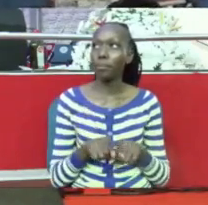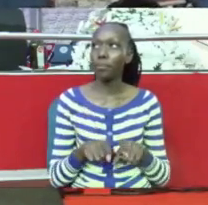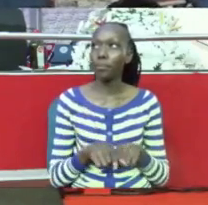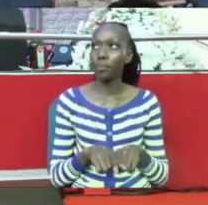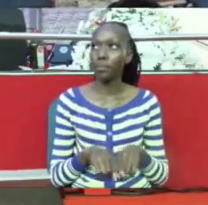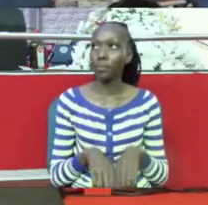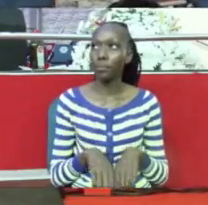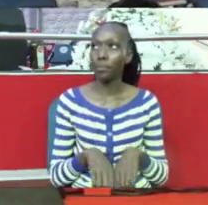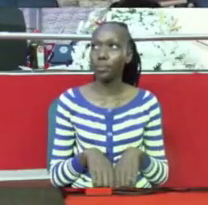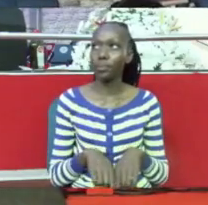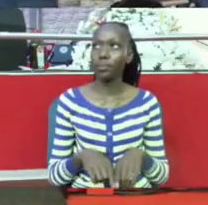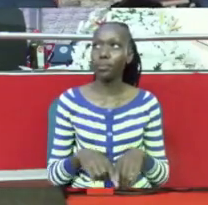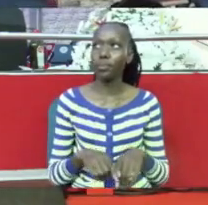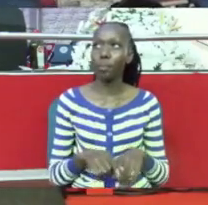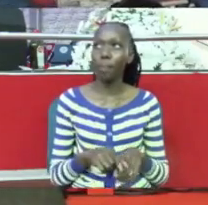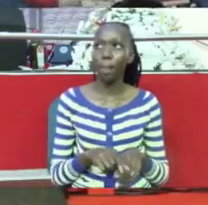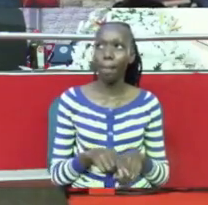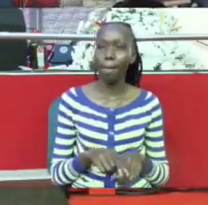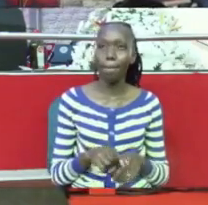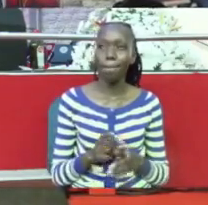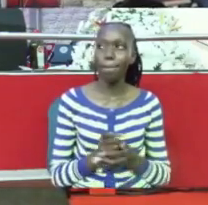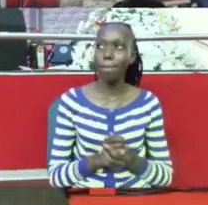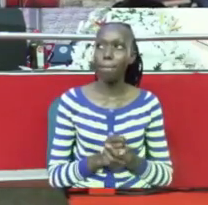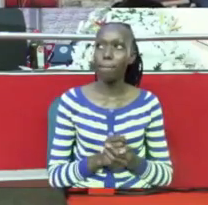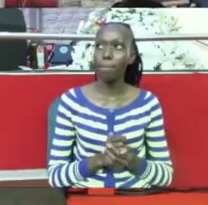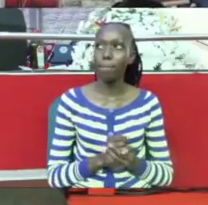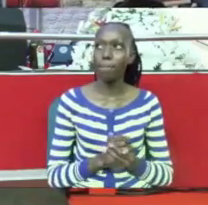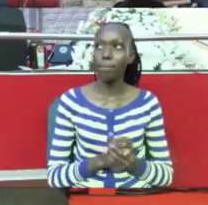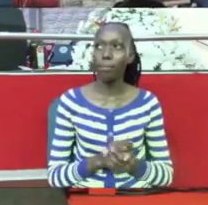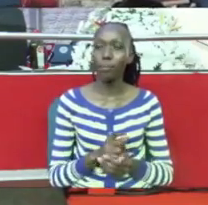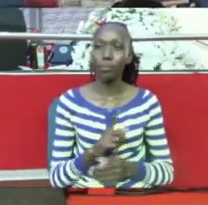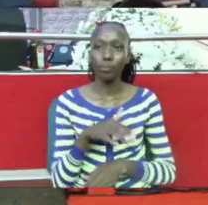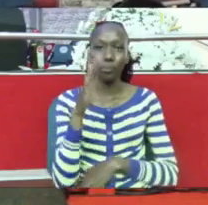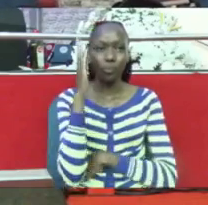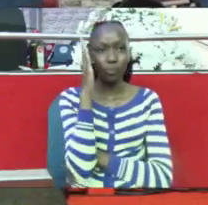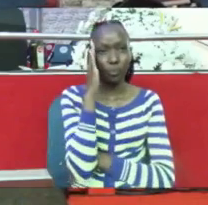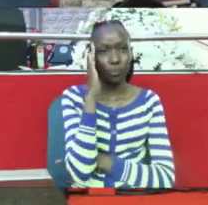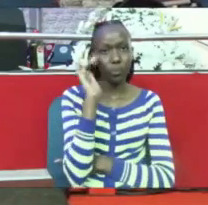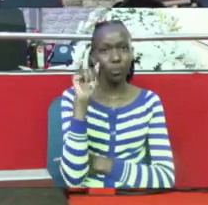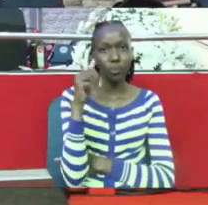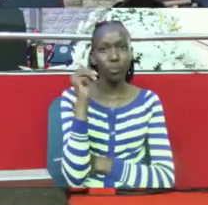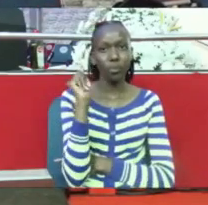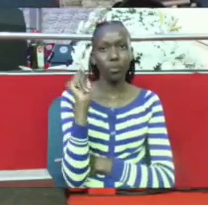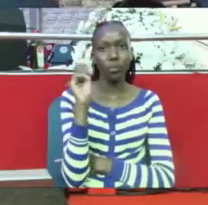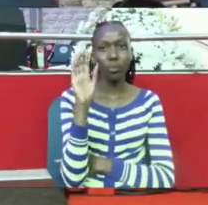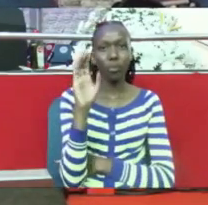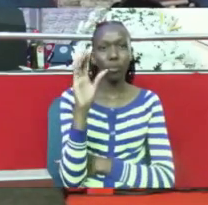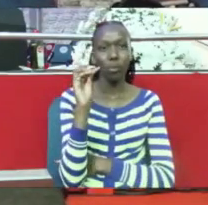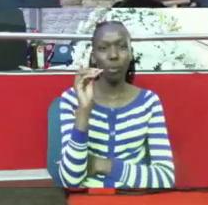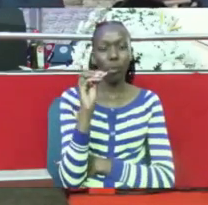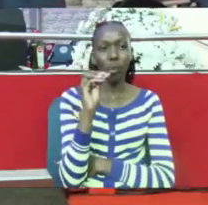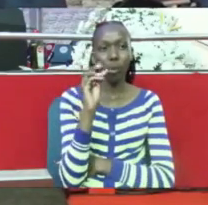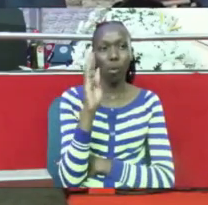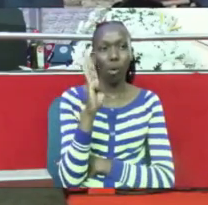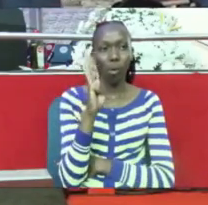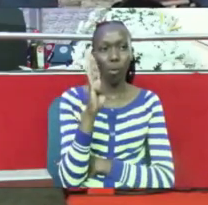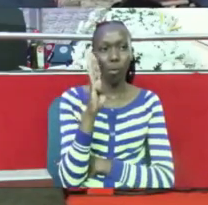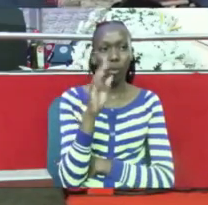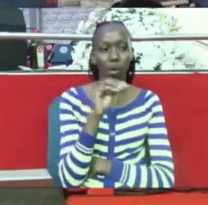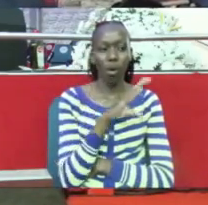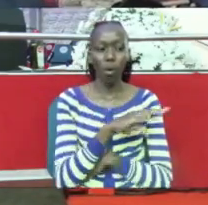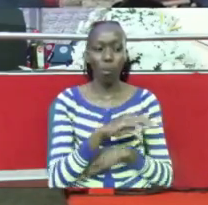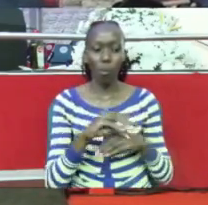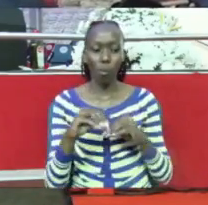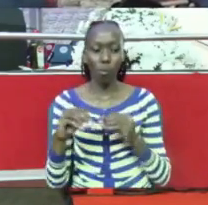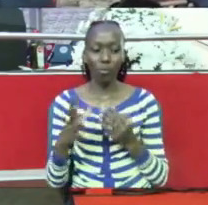life of Jacob. Na hili lilifanyika katika maisha ya Yakobo. You know, Jacob moved carefully in order to avoid being